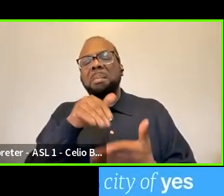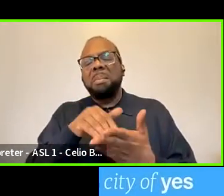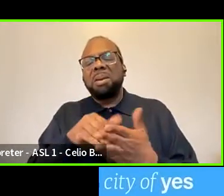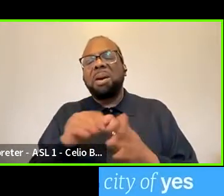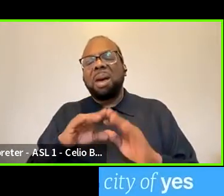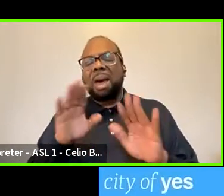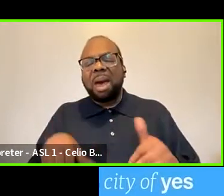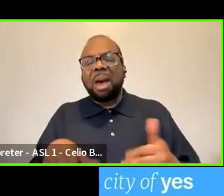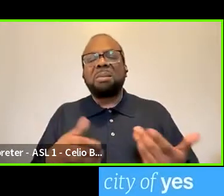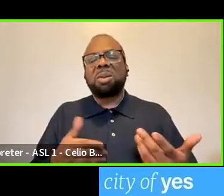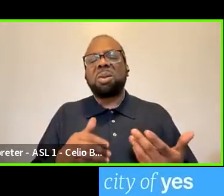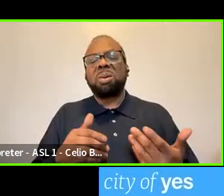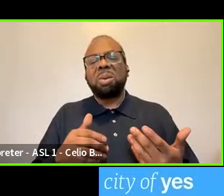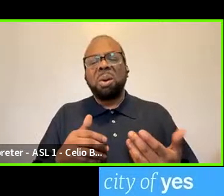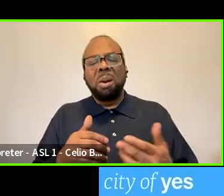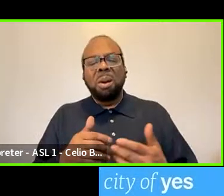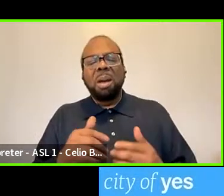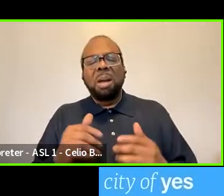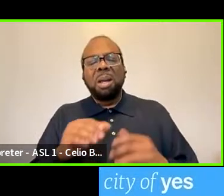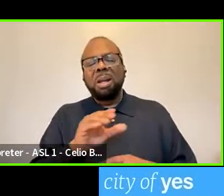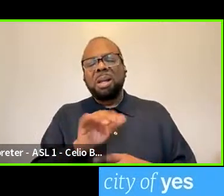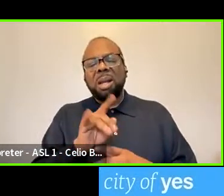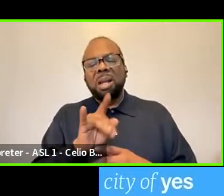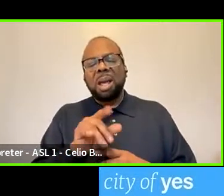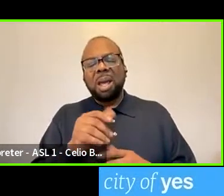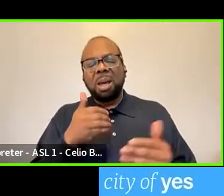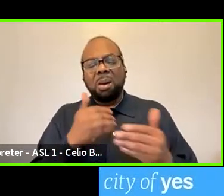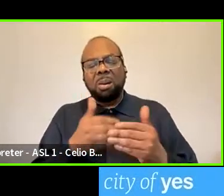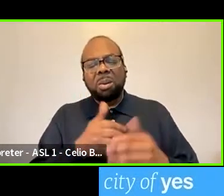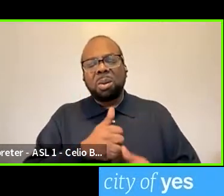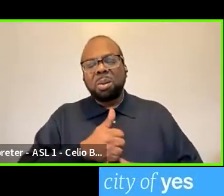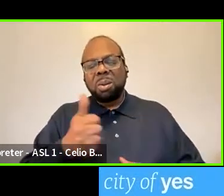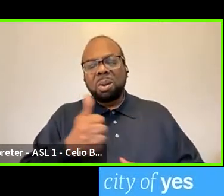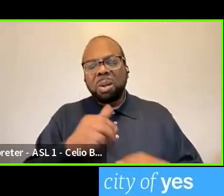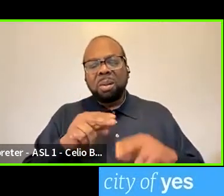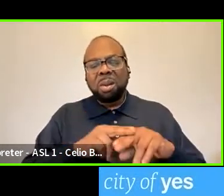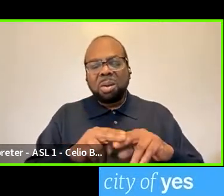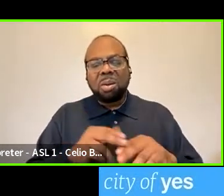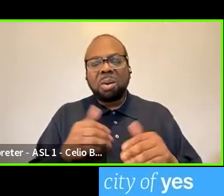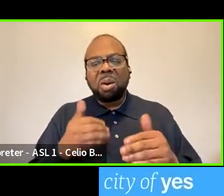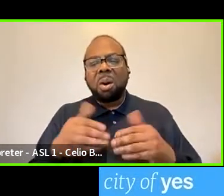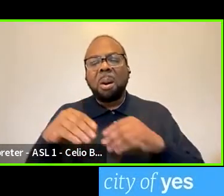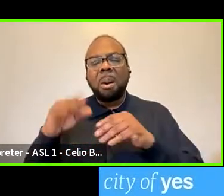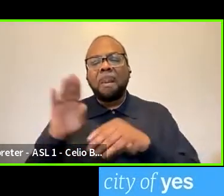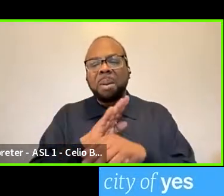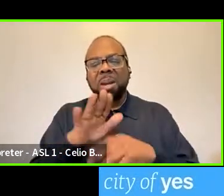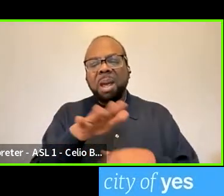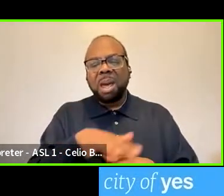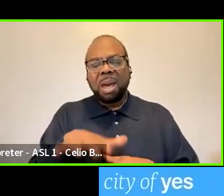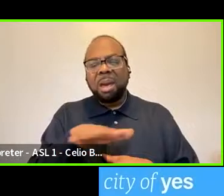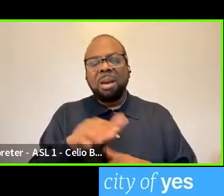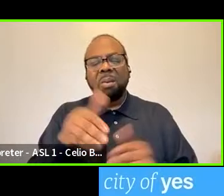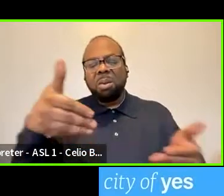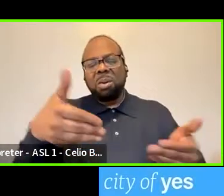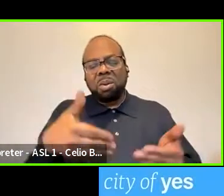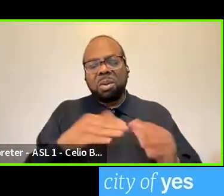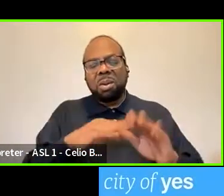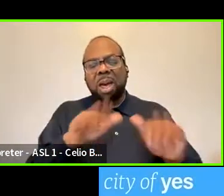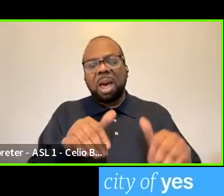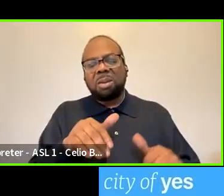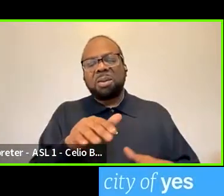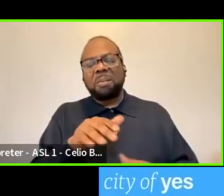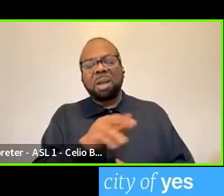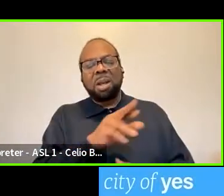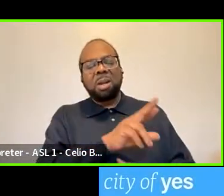development on appropriate sites near transit sites in commercial corridors. So we think that that'll introduce housing to those